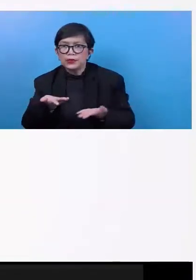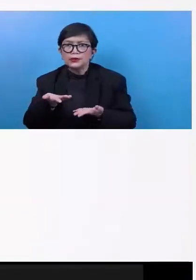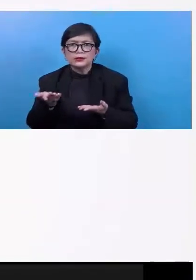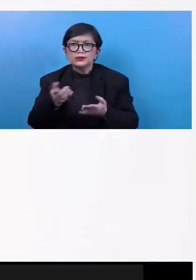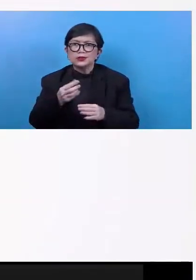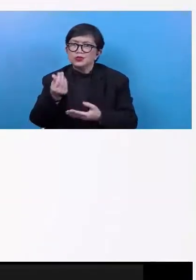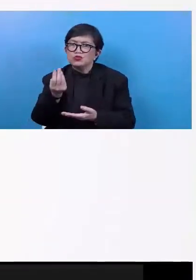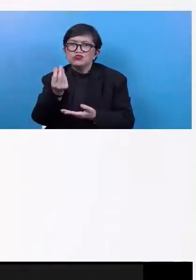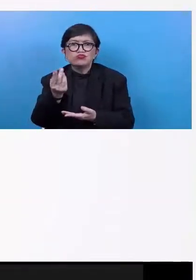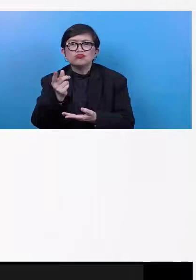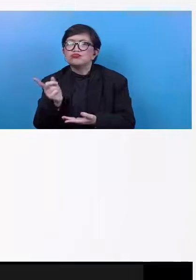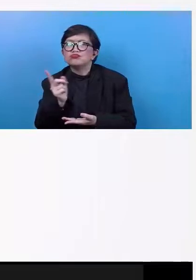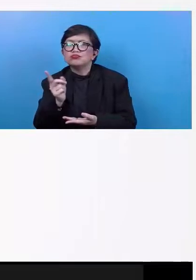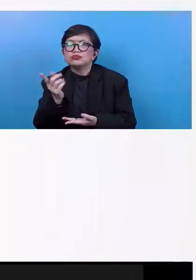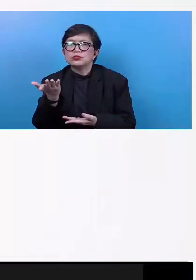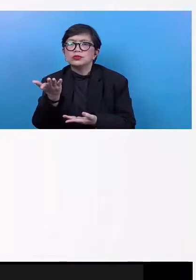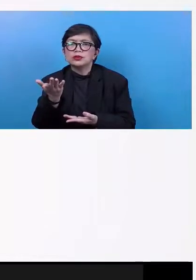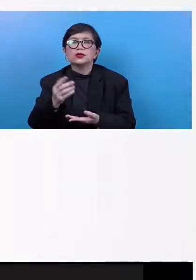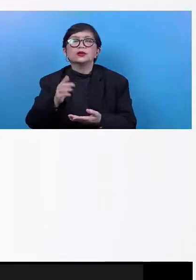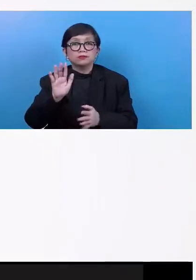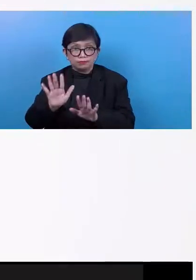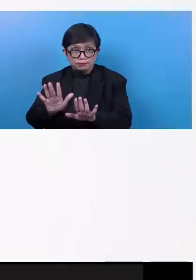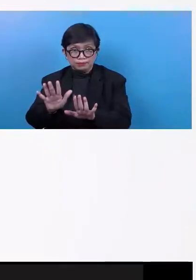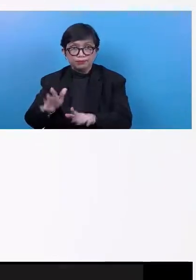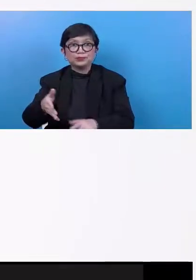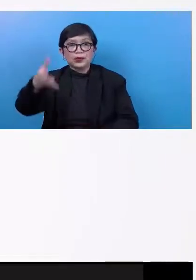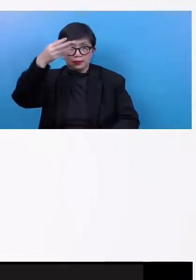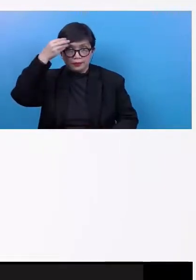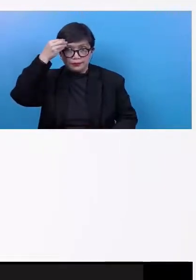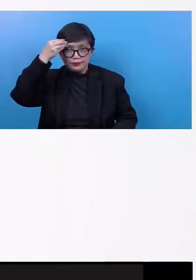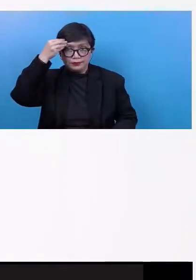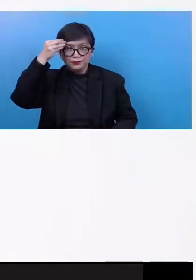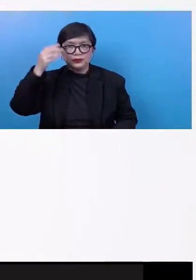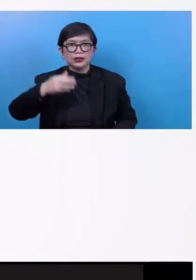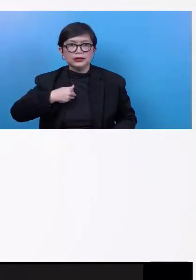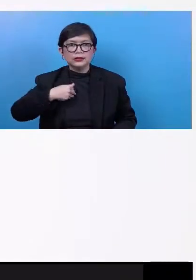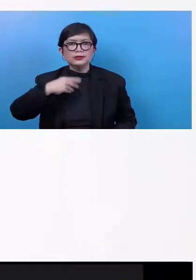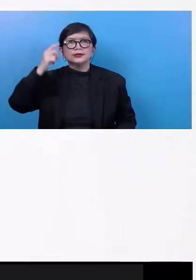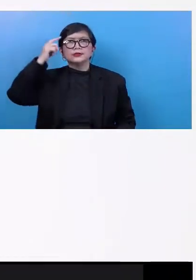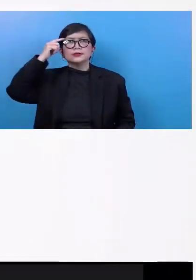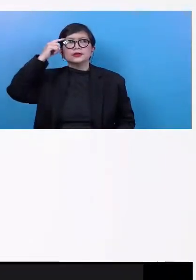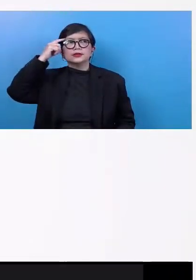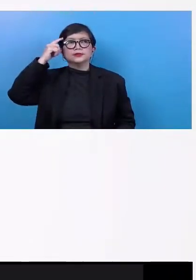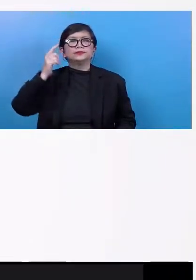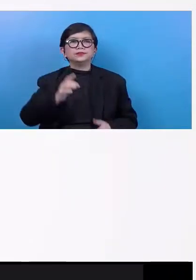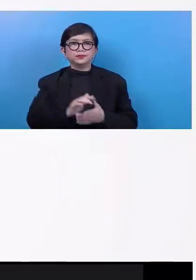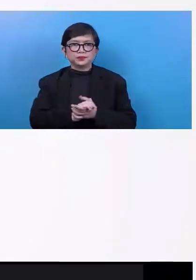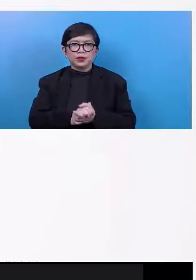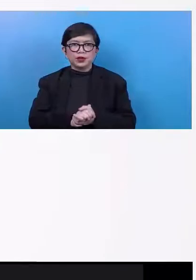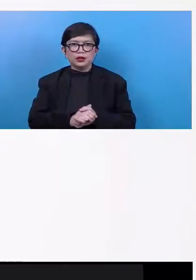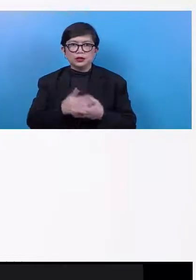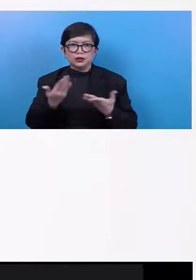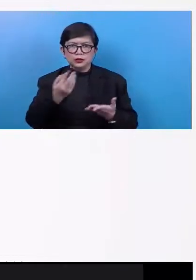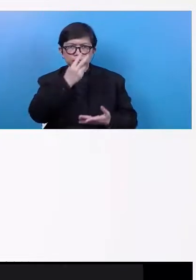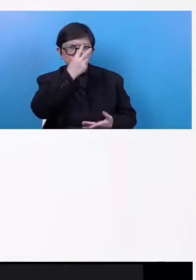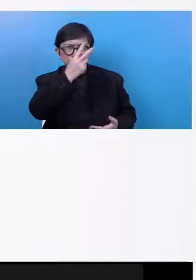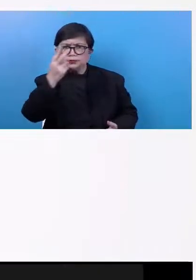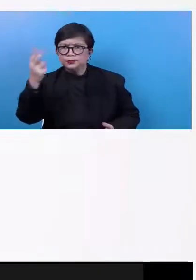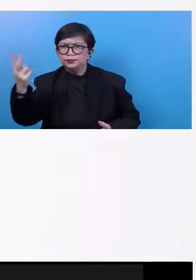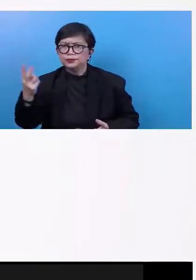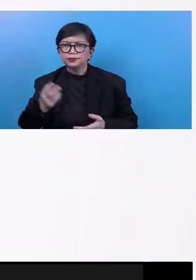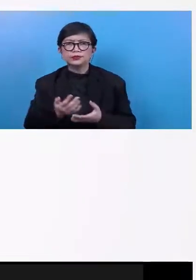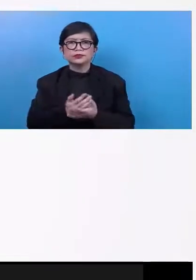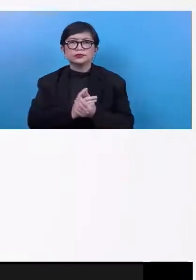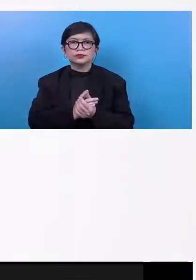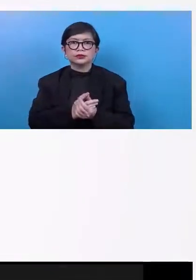we understand this. My view is that actually perhaps there is a need to actually see how we reallocate and do